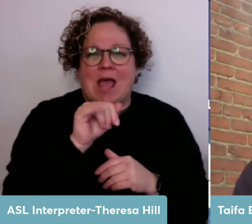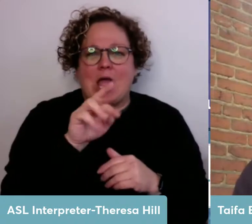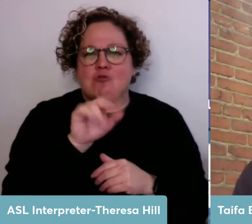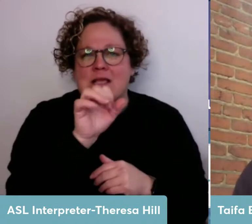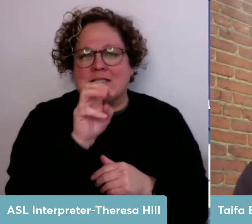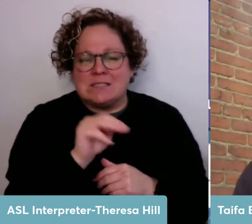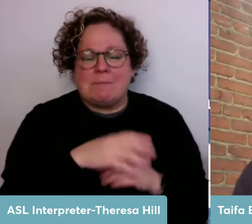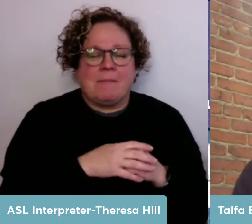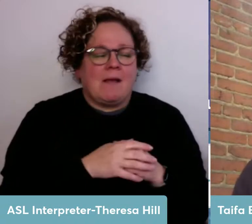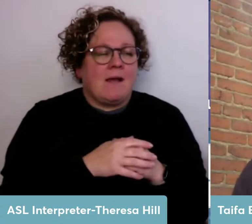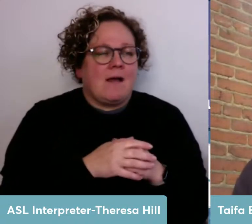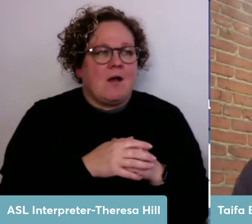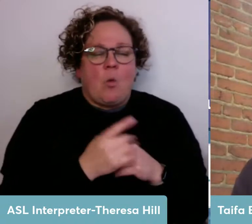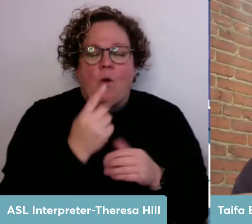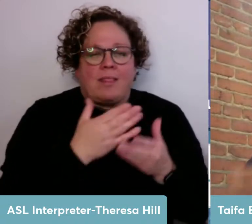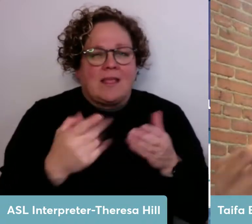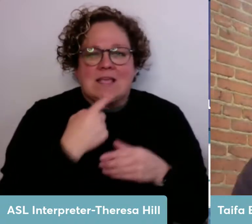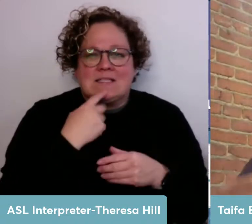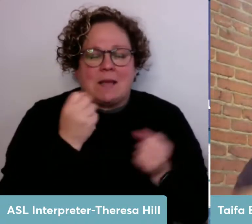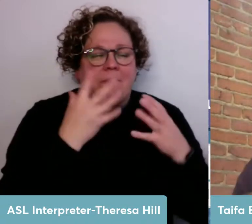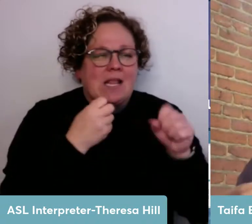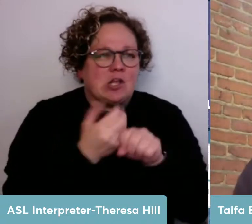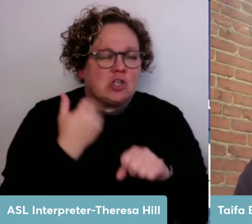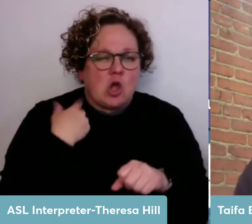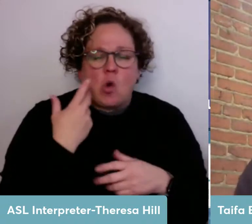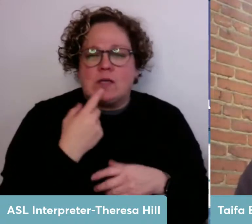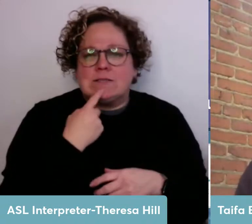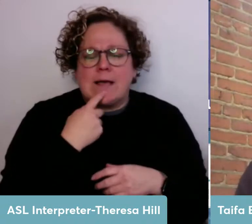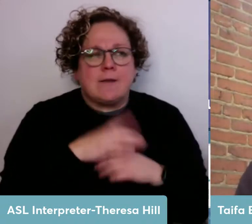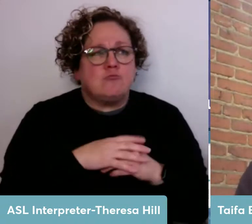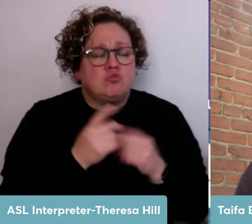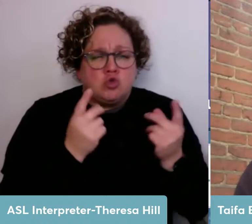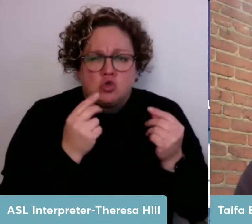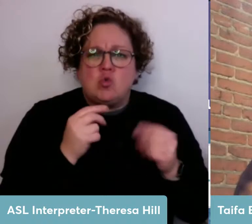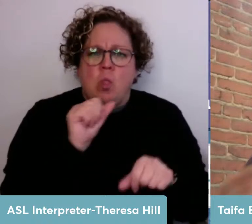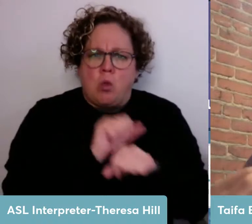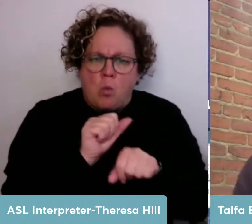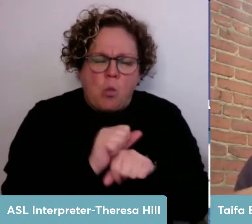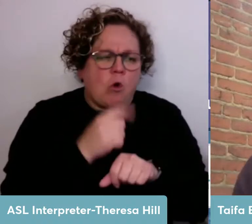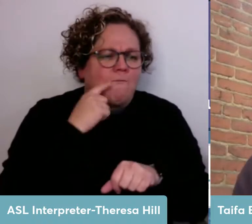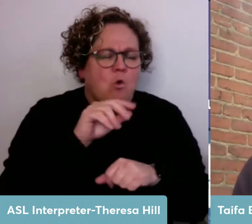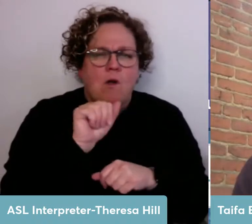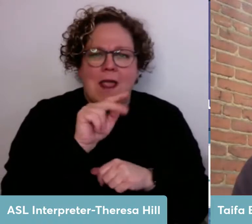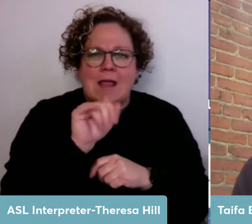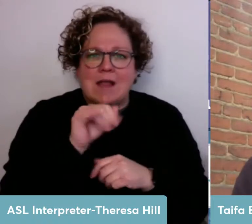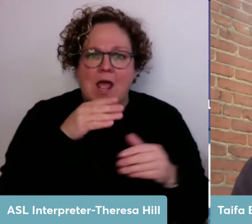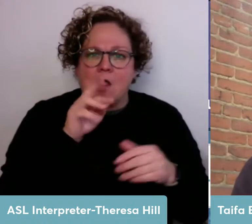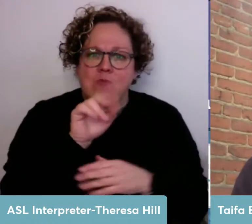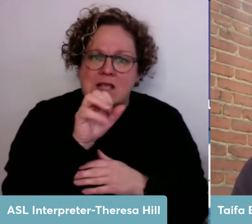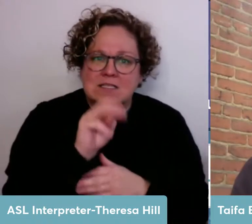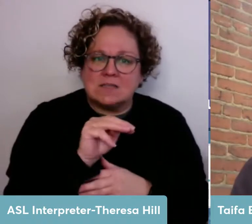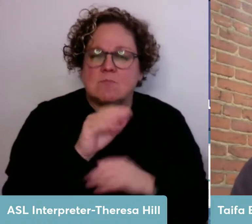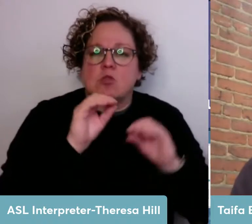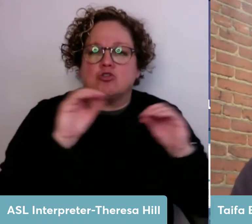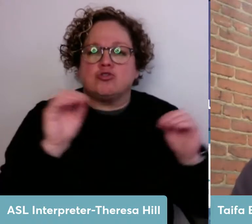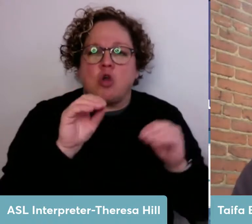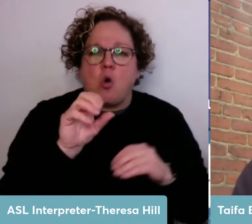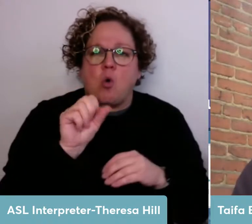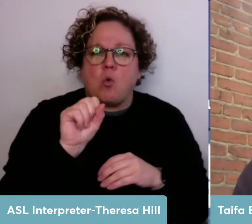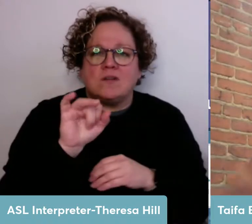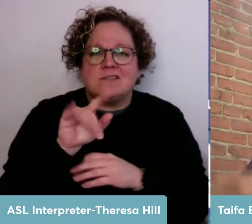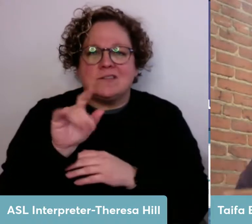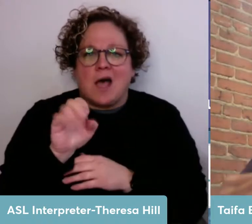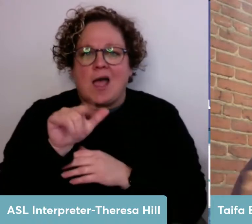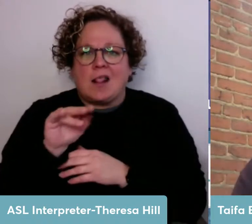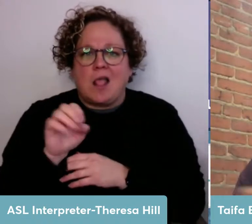to us years ago was that to do the work of anti-racism, there is no sideline to this